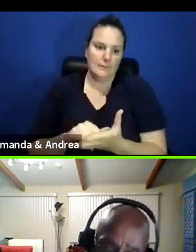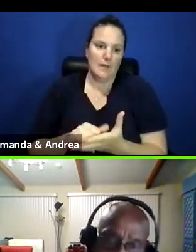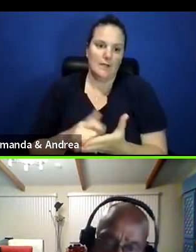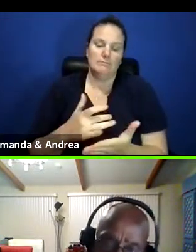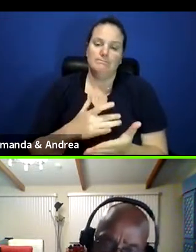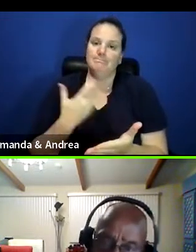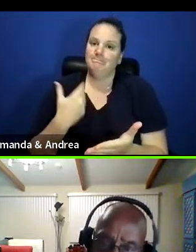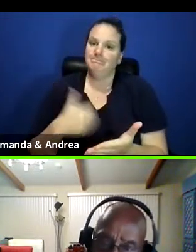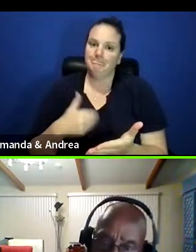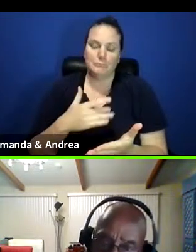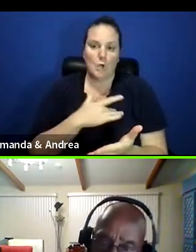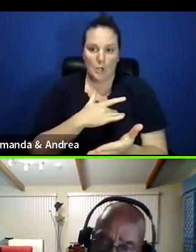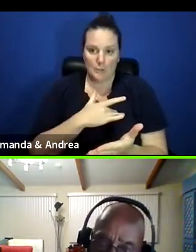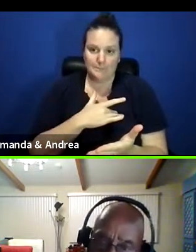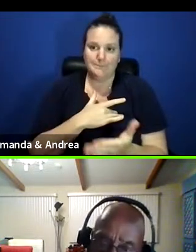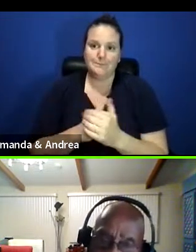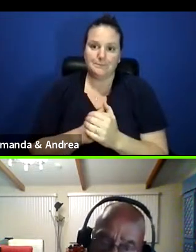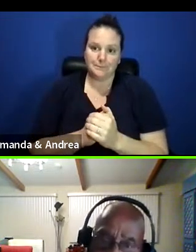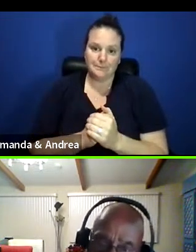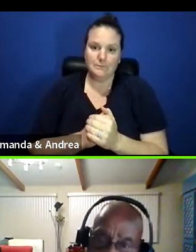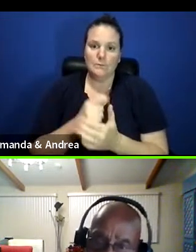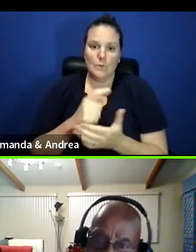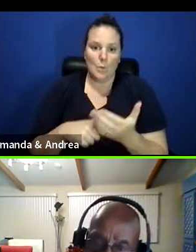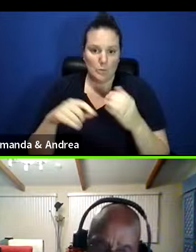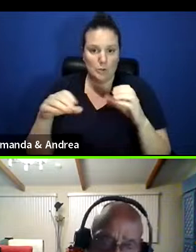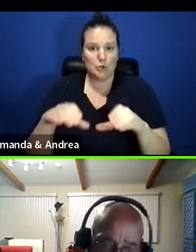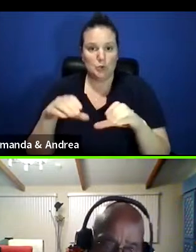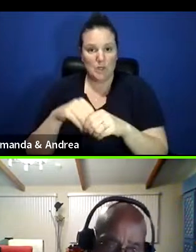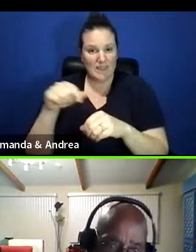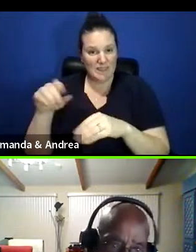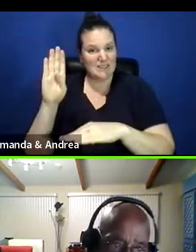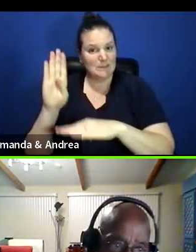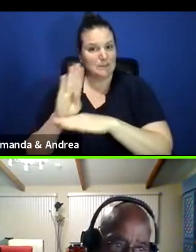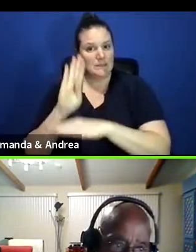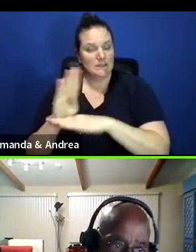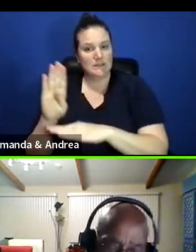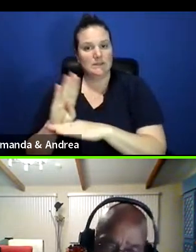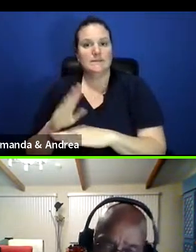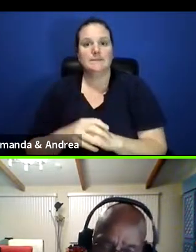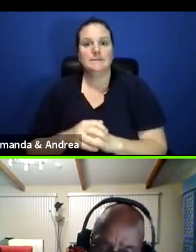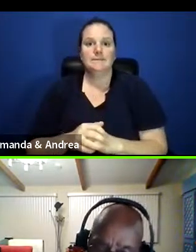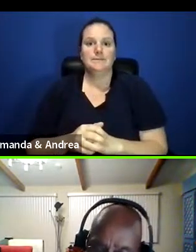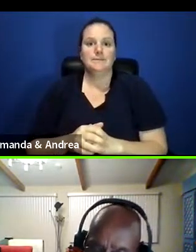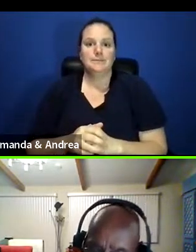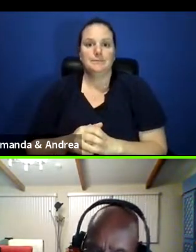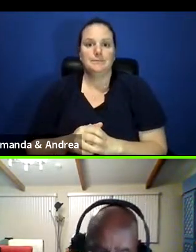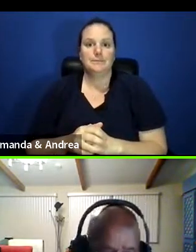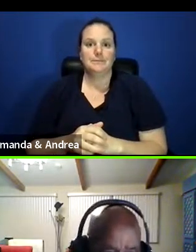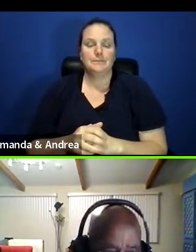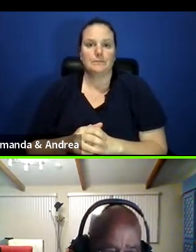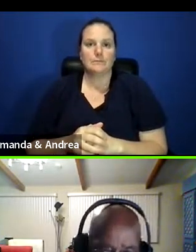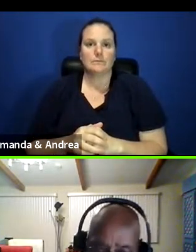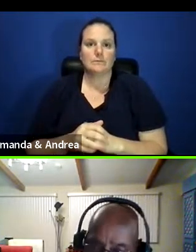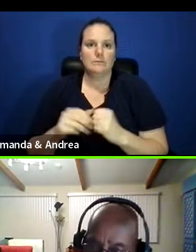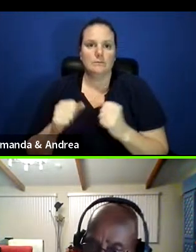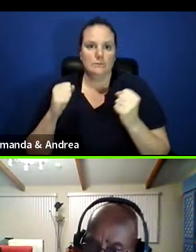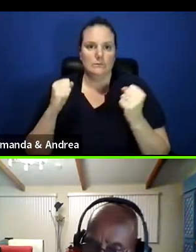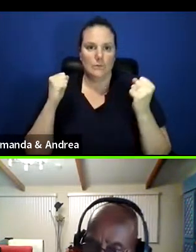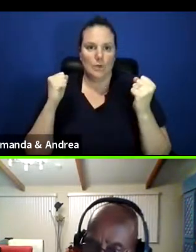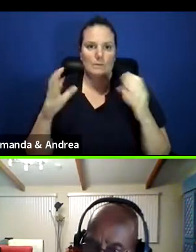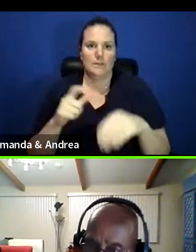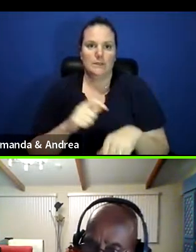the heart of what we do in this business. And so many